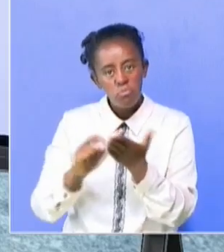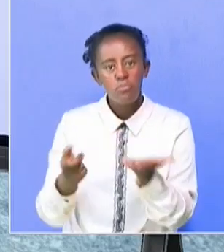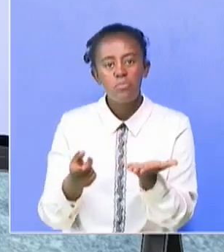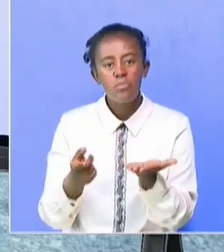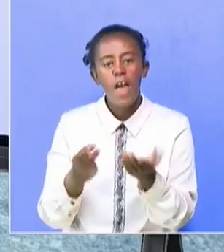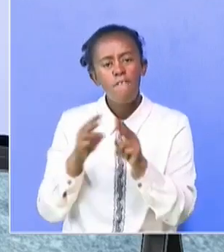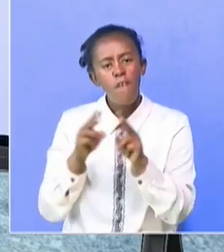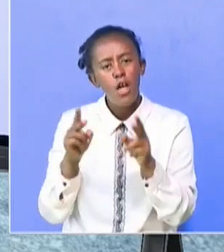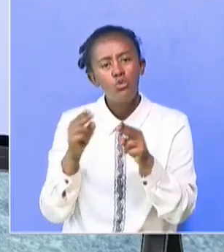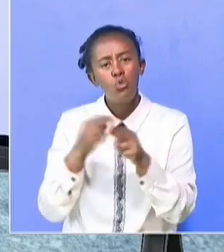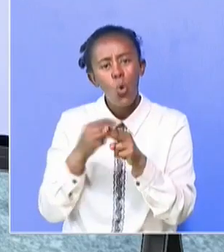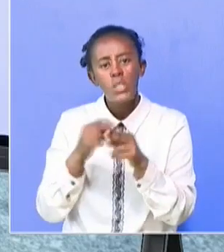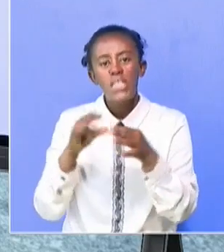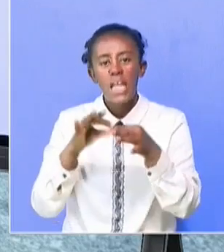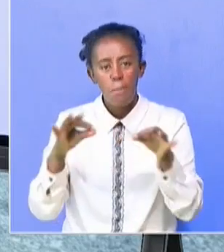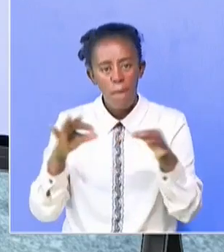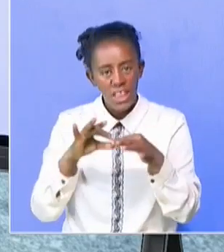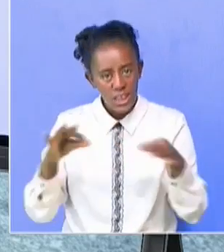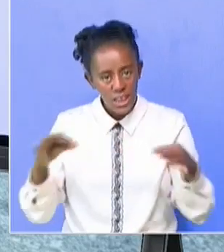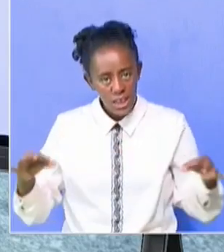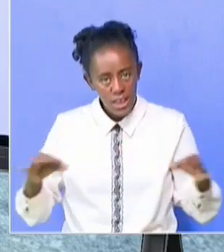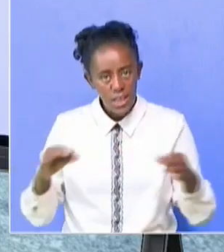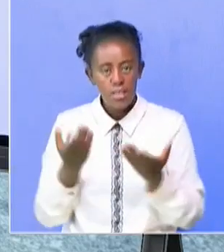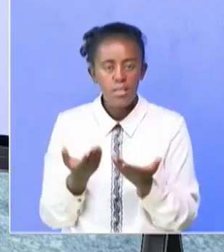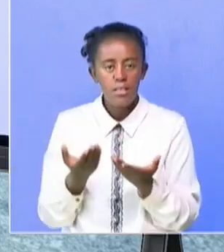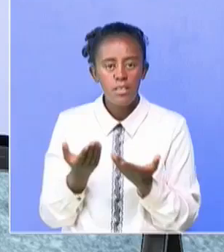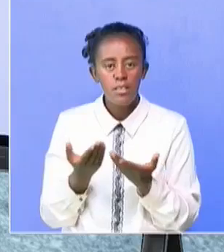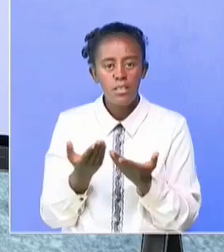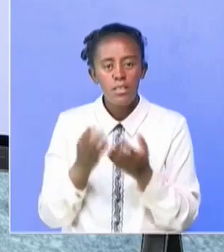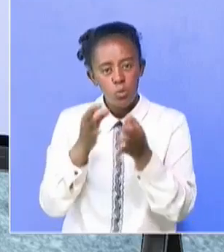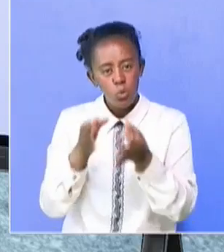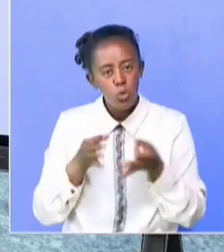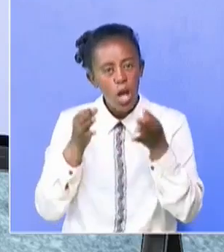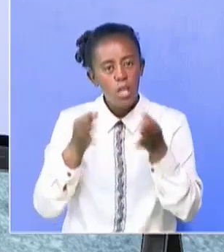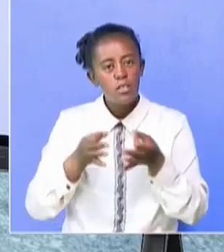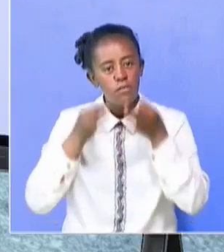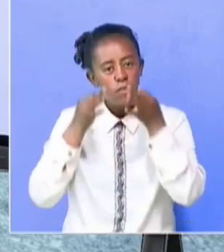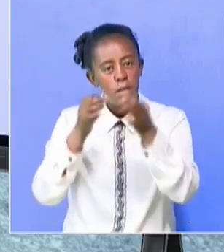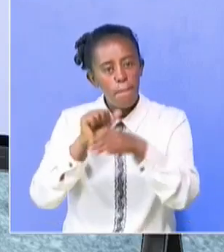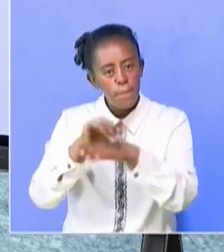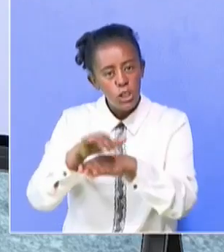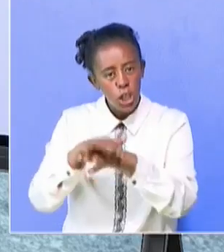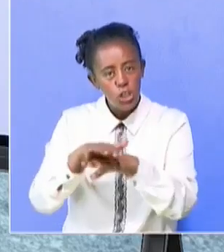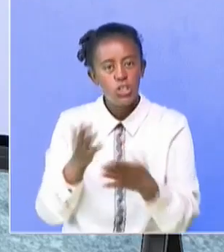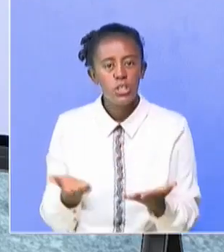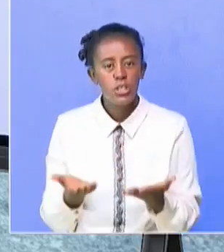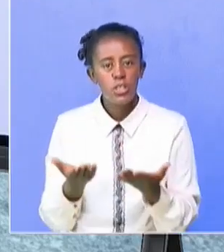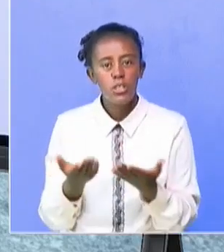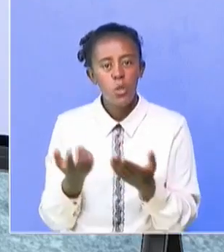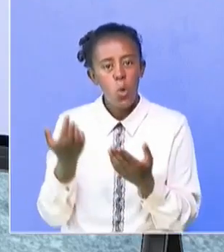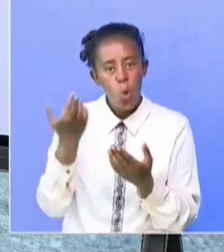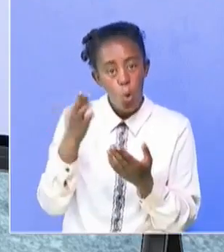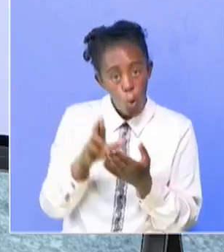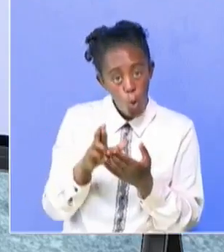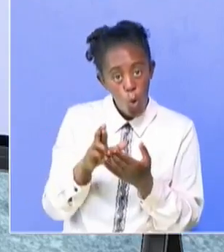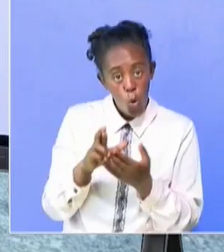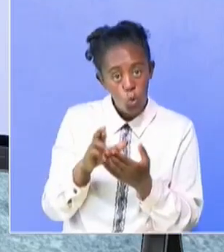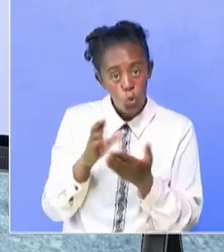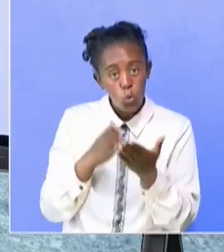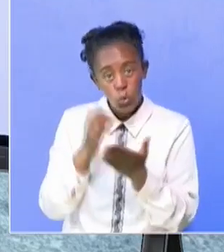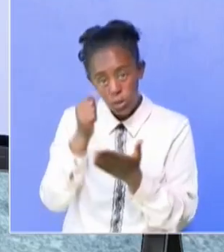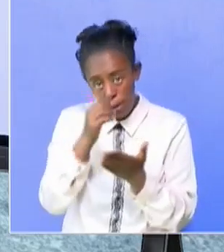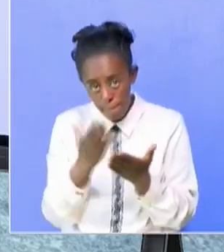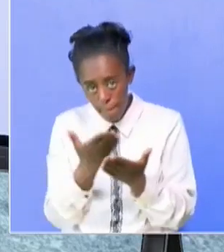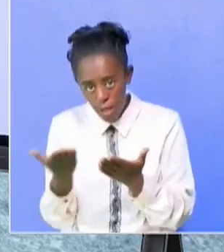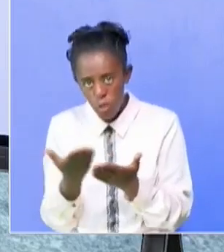short statement in order to transfer message to someone or to somebody